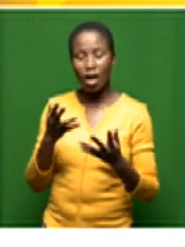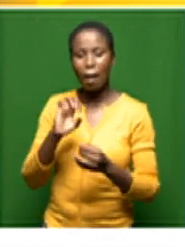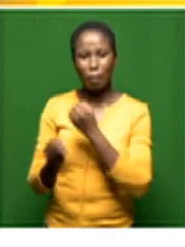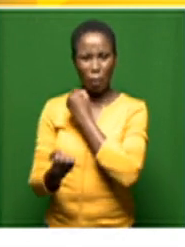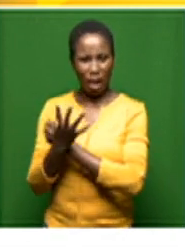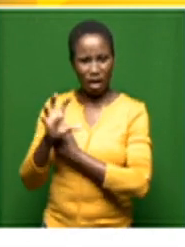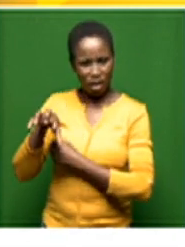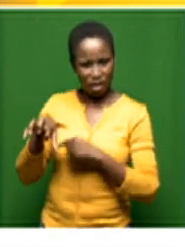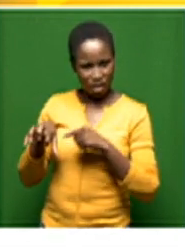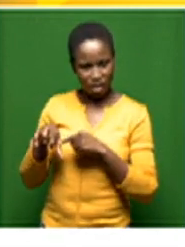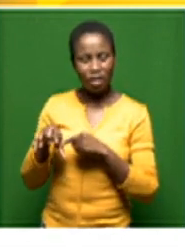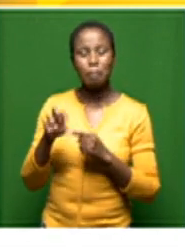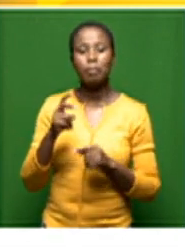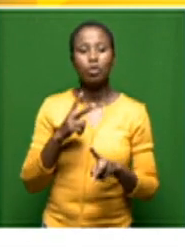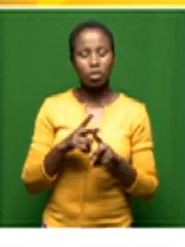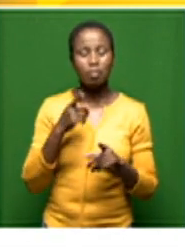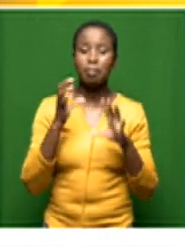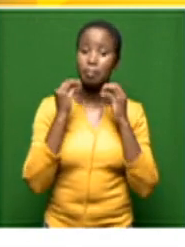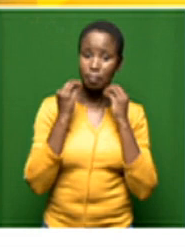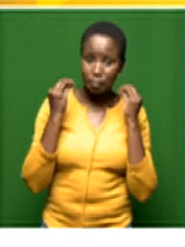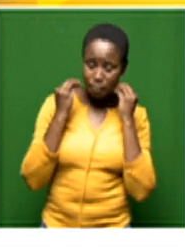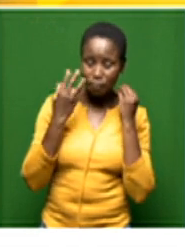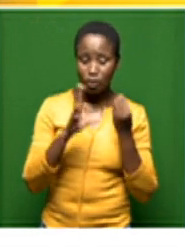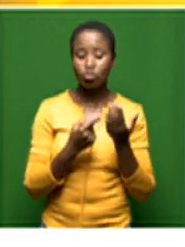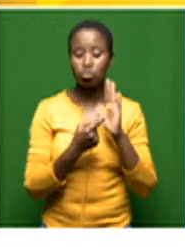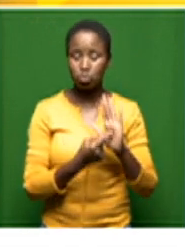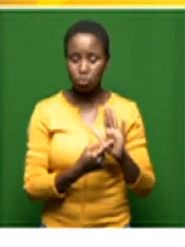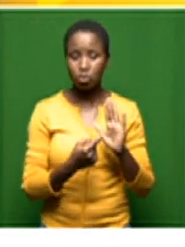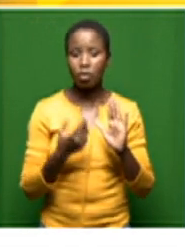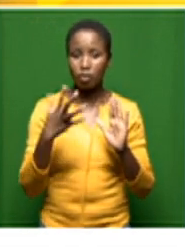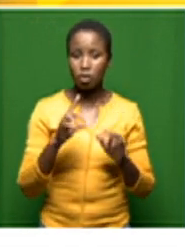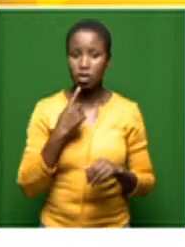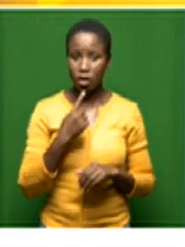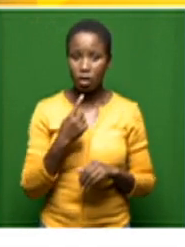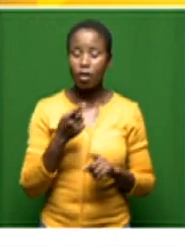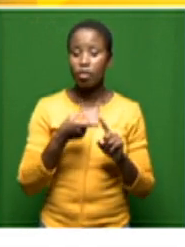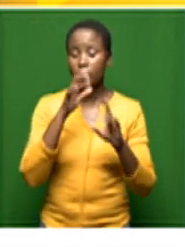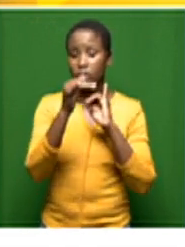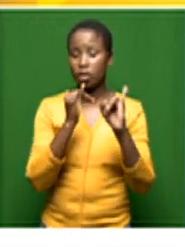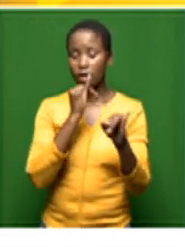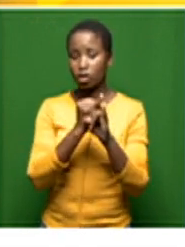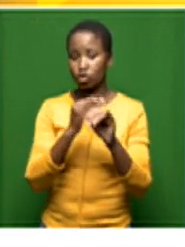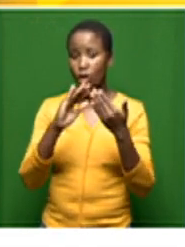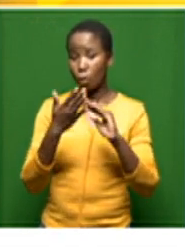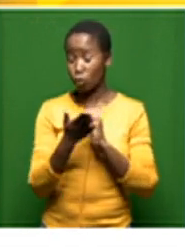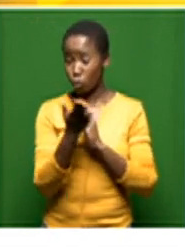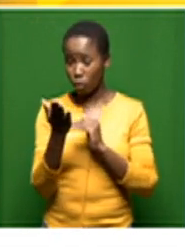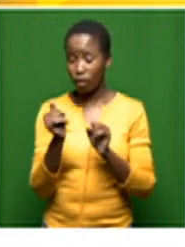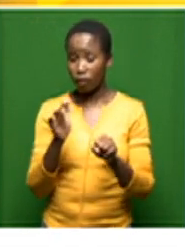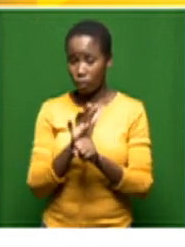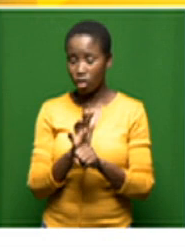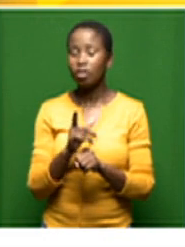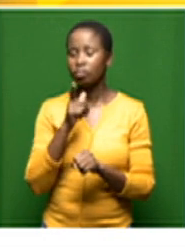the president of Mozambique a day ago indicated that they have indicated to the international community what kind